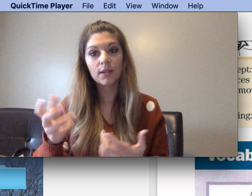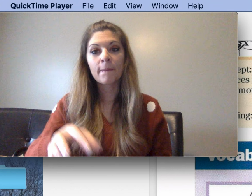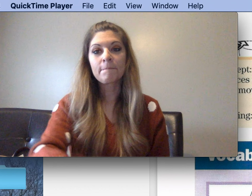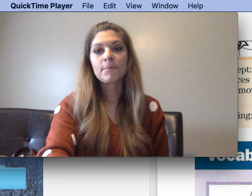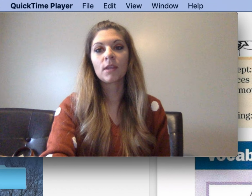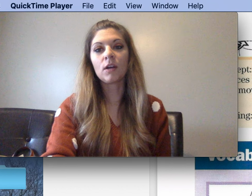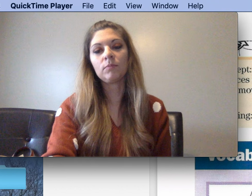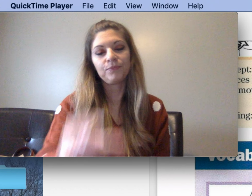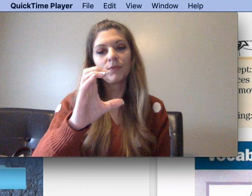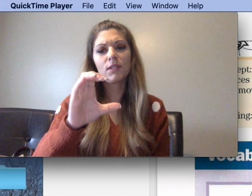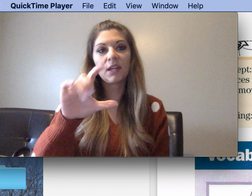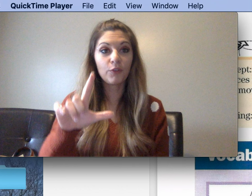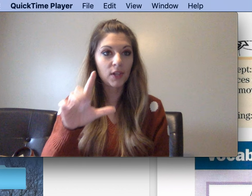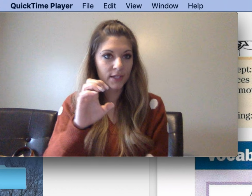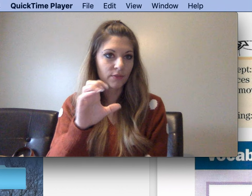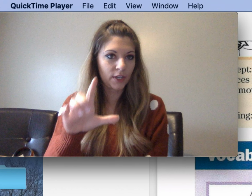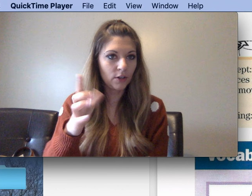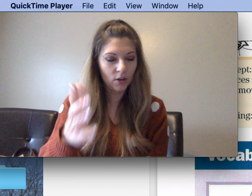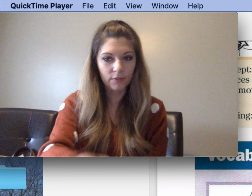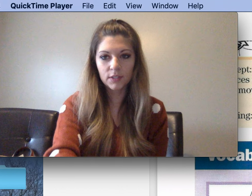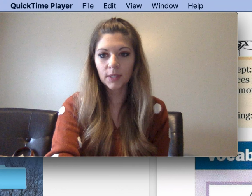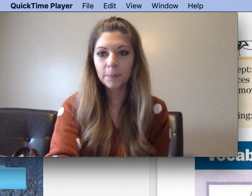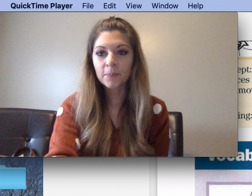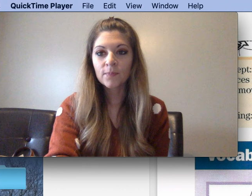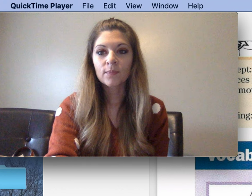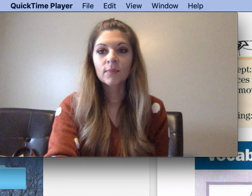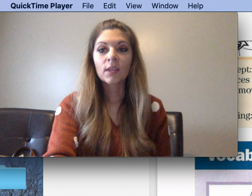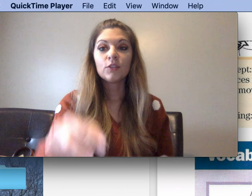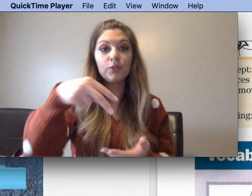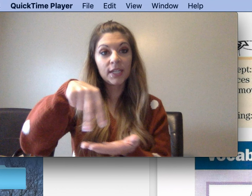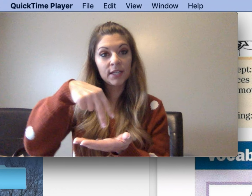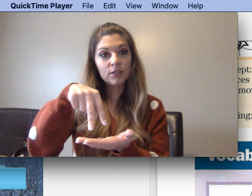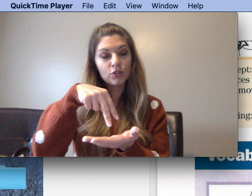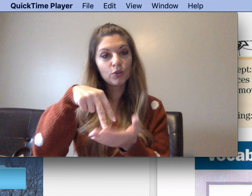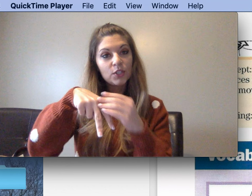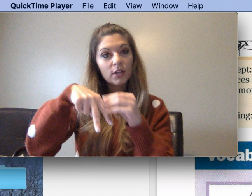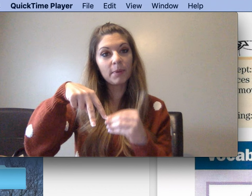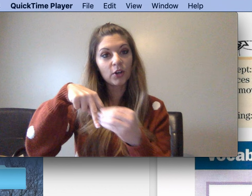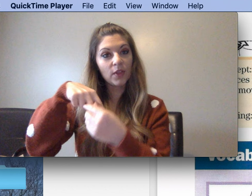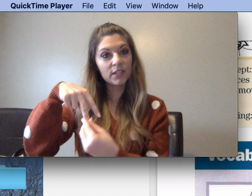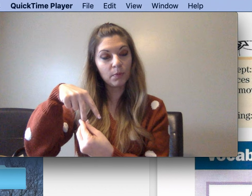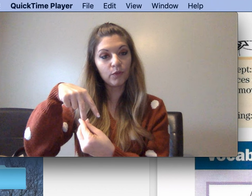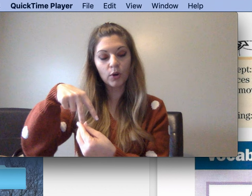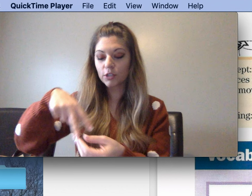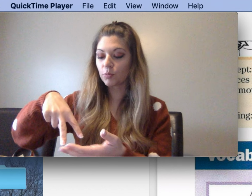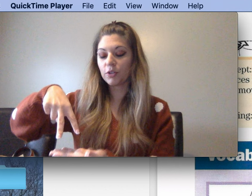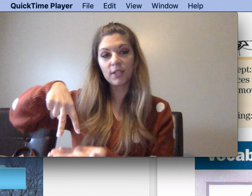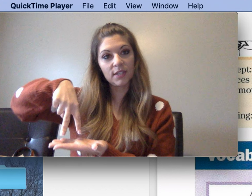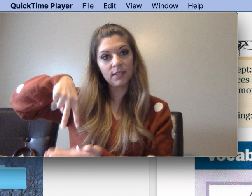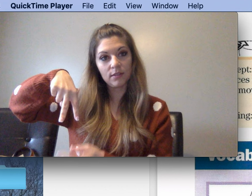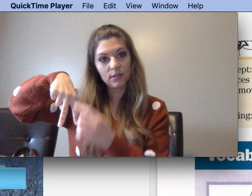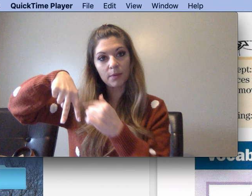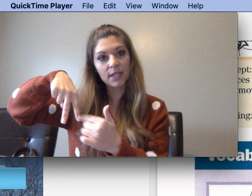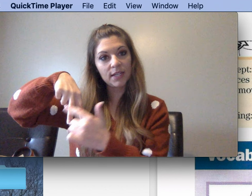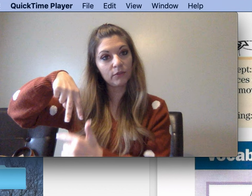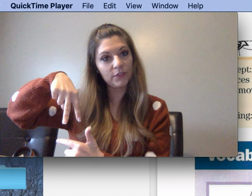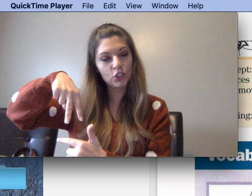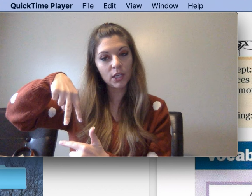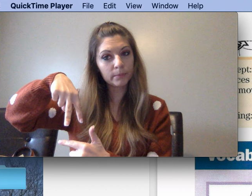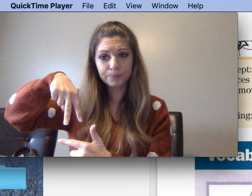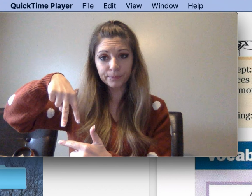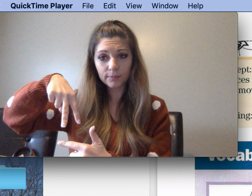bus? The sign for classifier, obviously. To dance, so we talked about our legs before, so we're using this upside